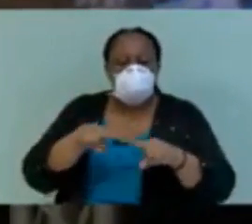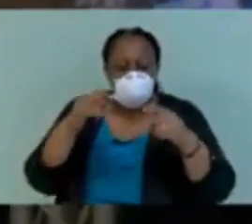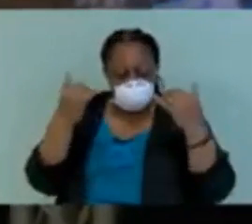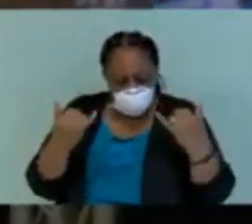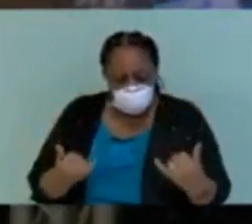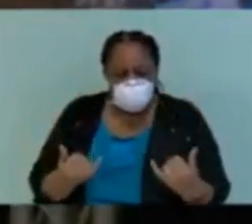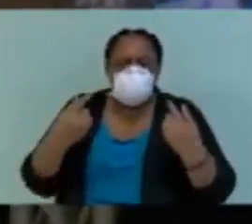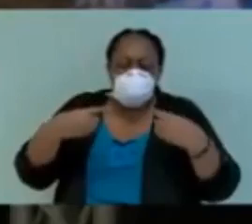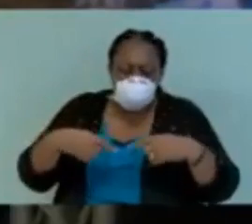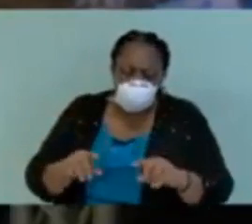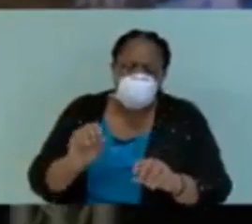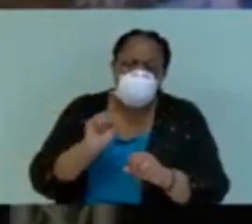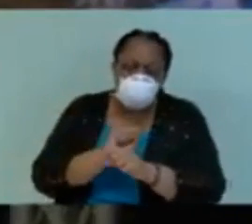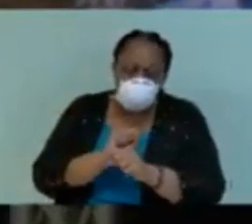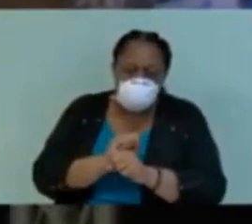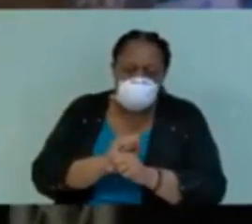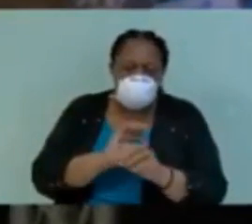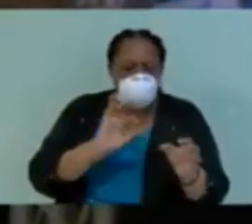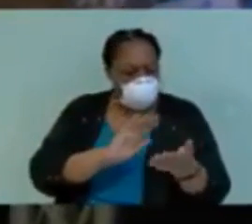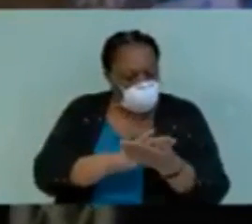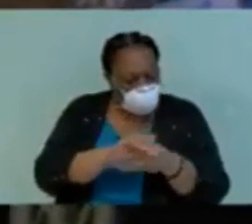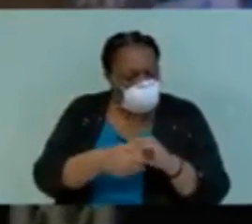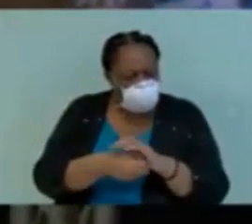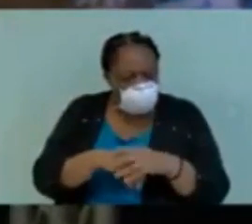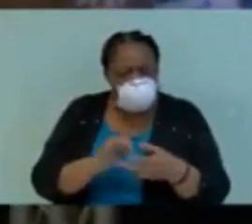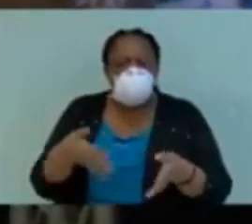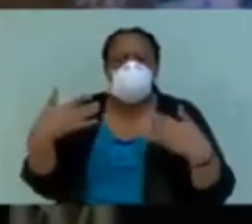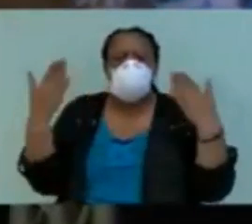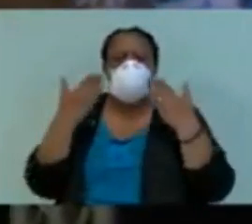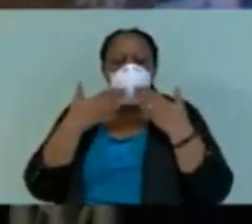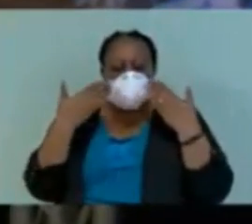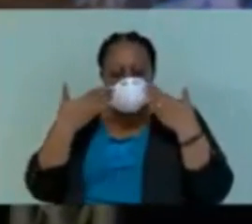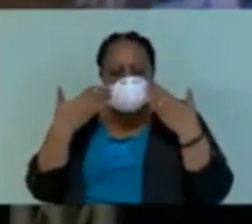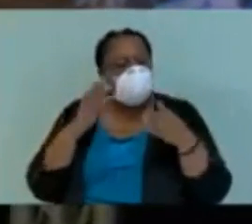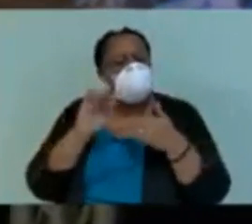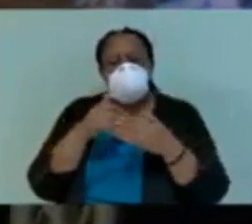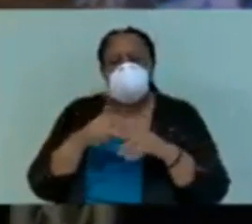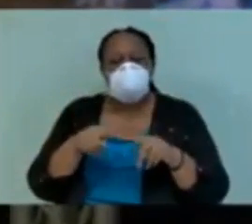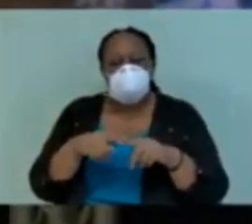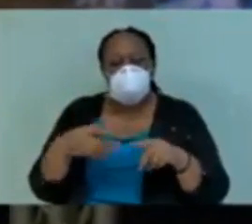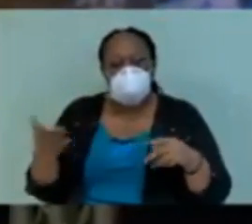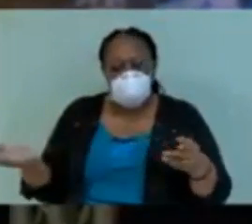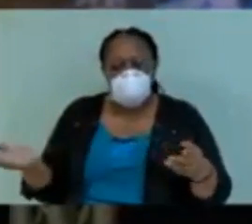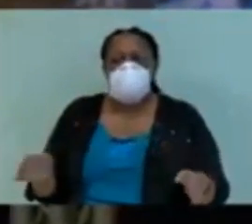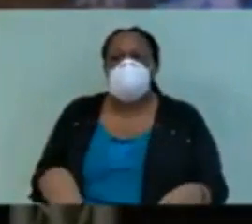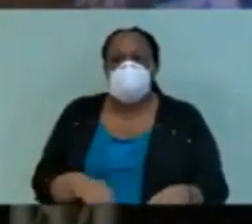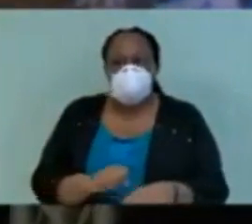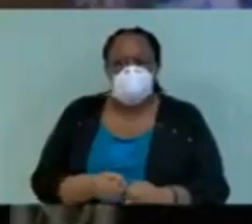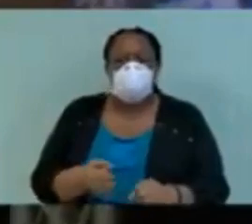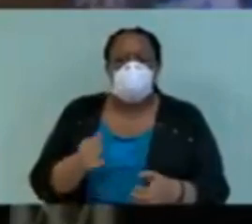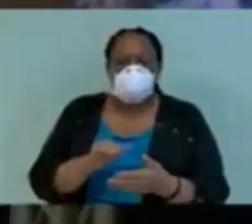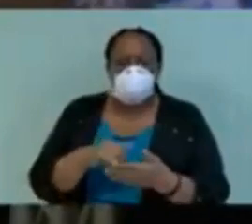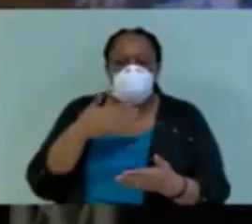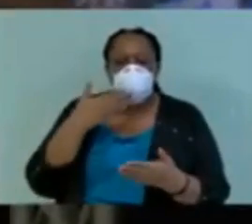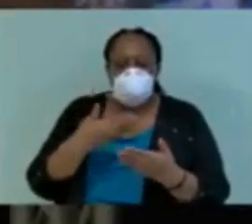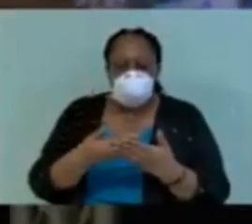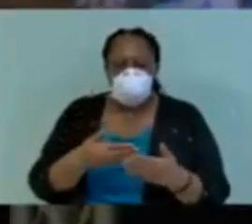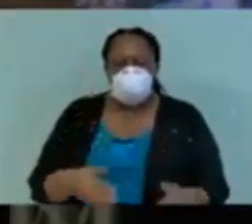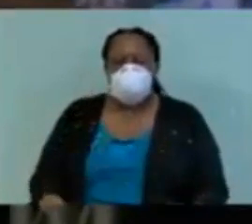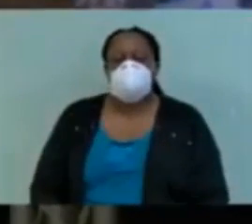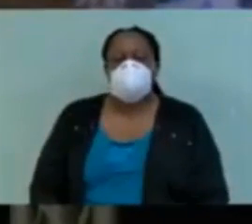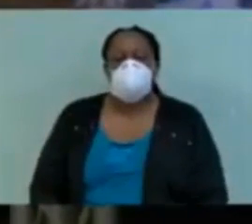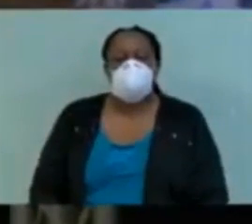internal communication and feedback updates by the COVID-19 strategy team, some fears have been